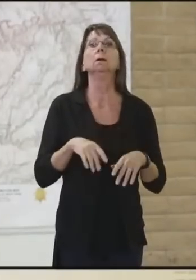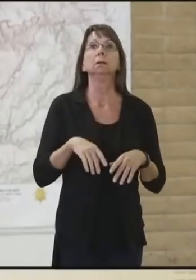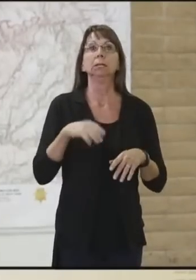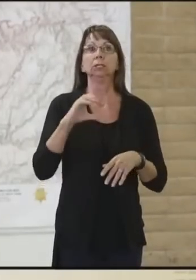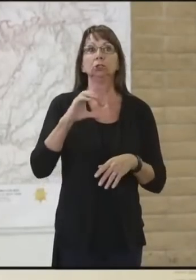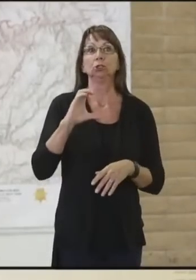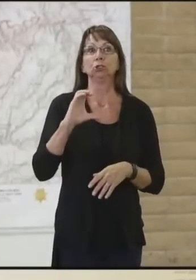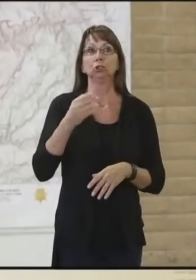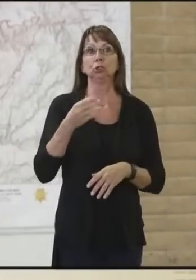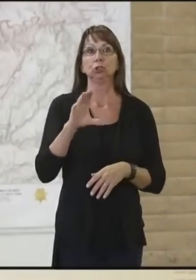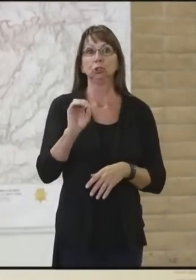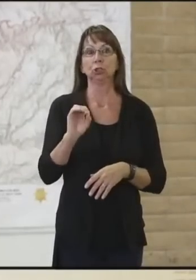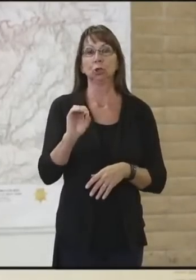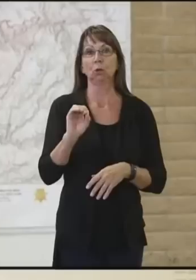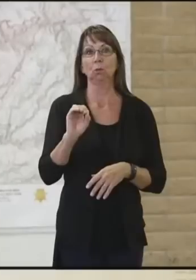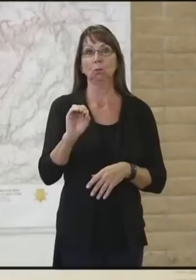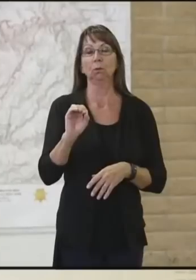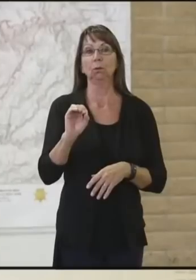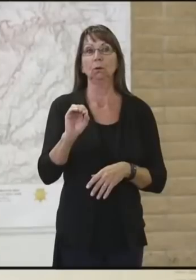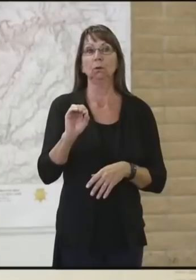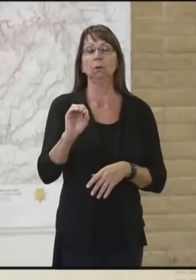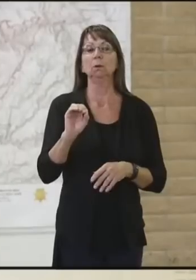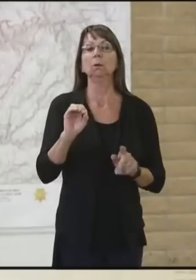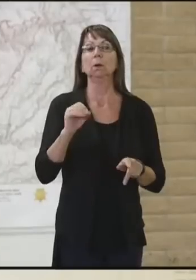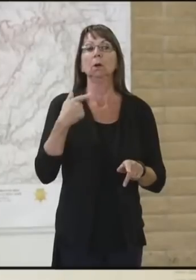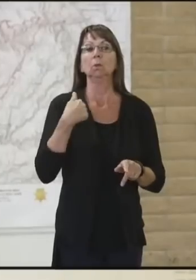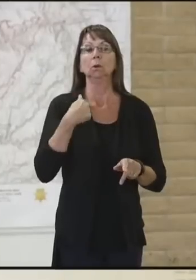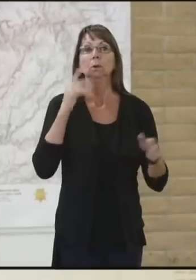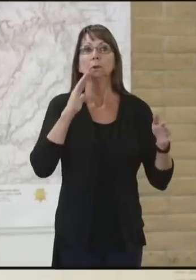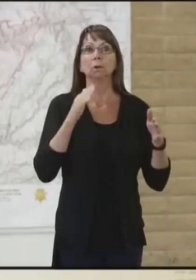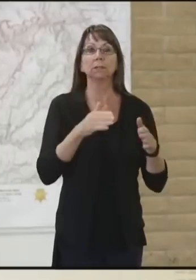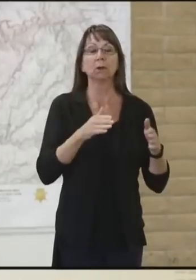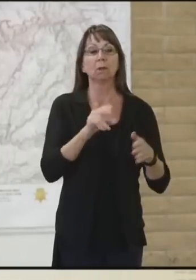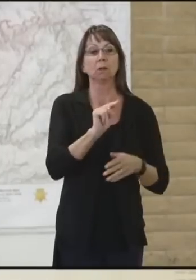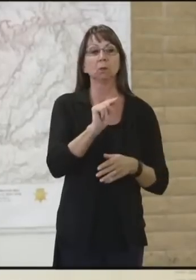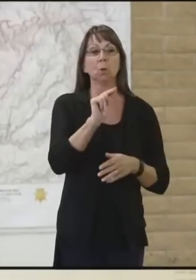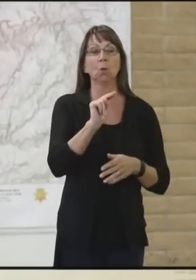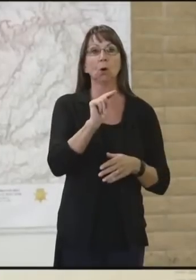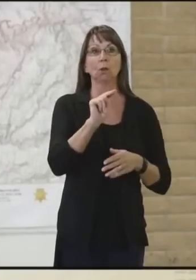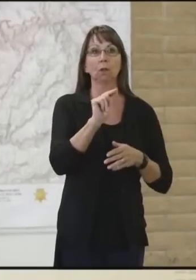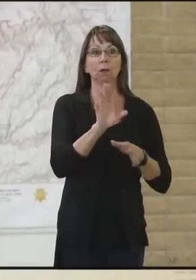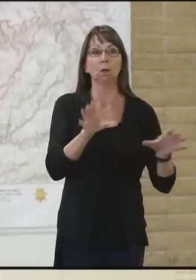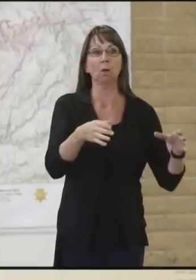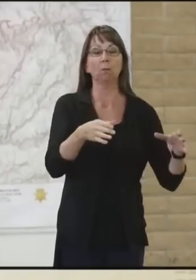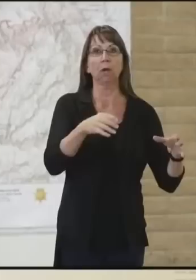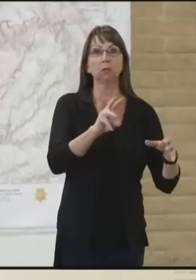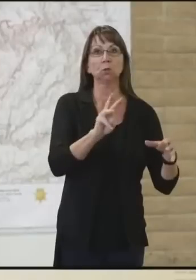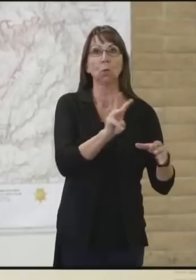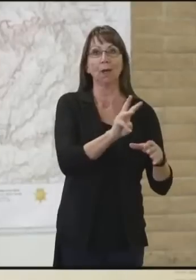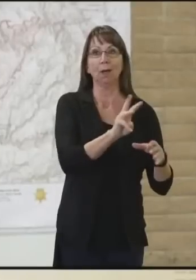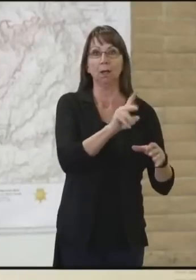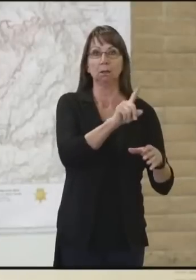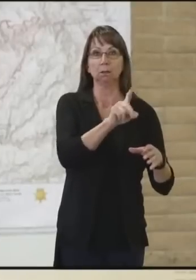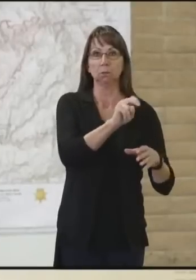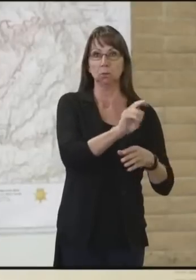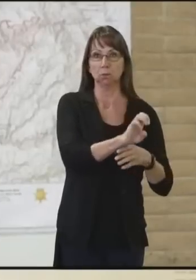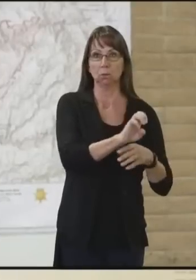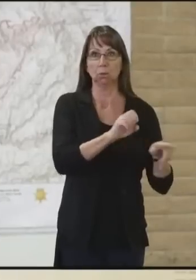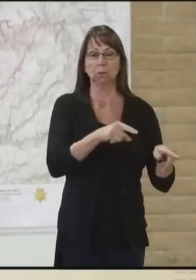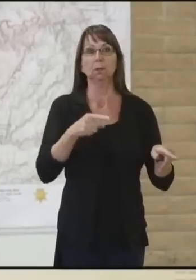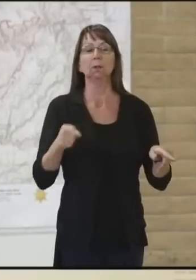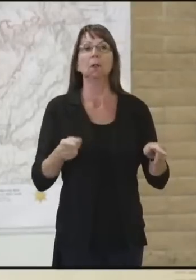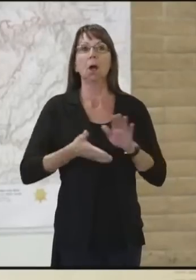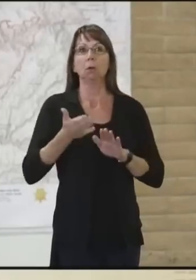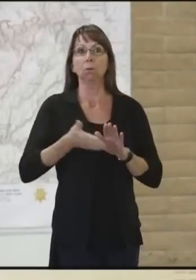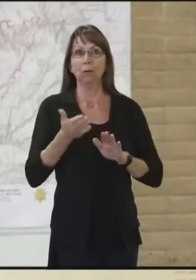Chico, from the North Complex West Zone. This is the operational briefing /